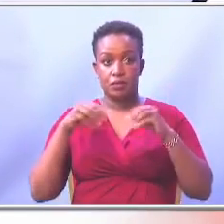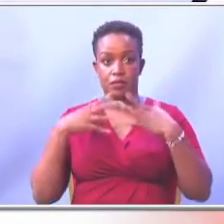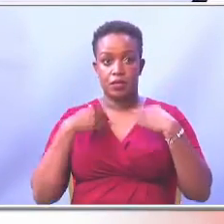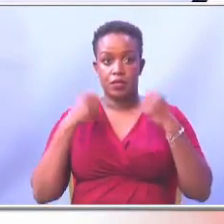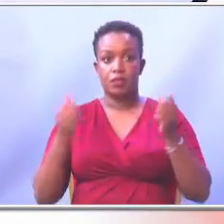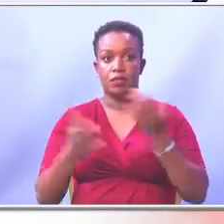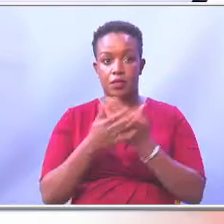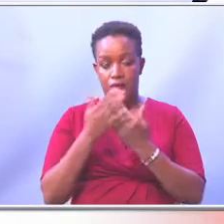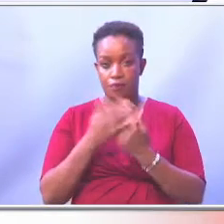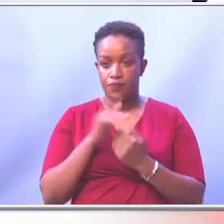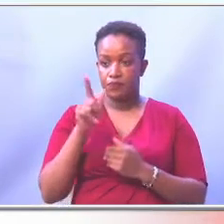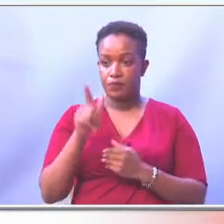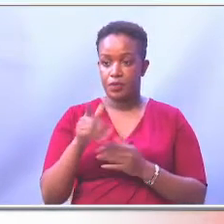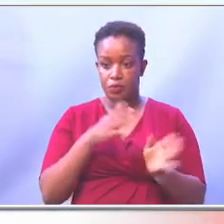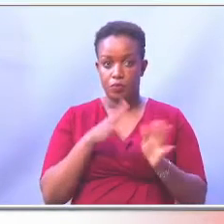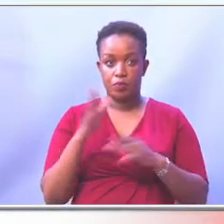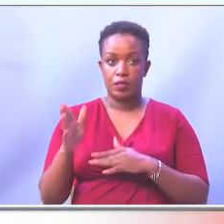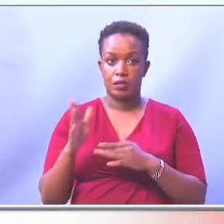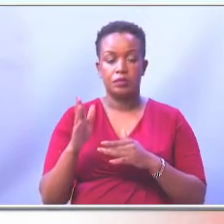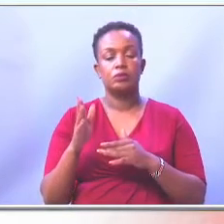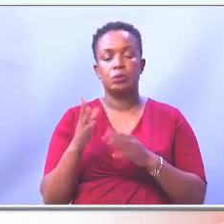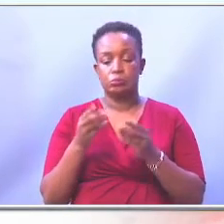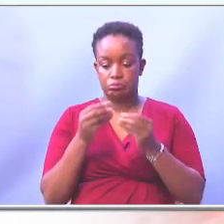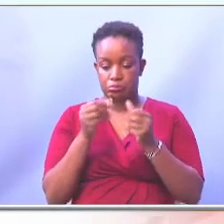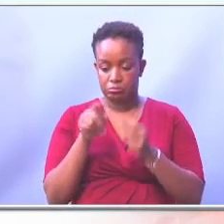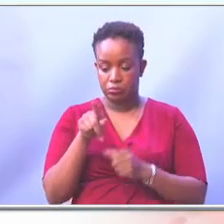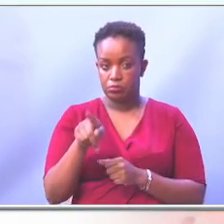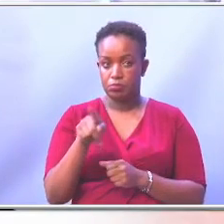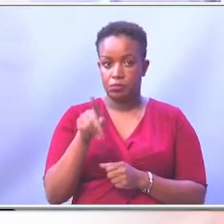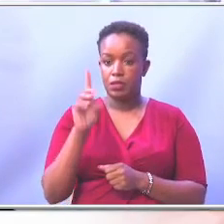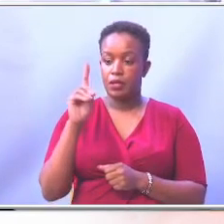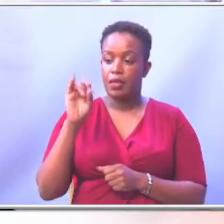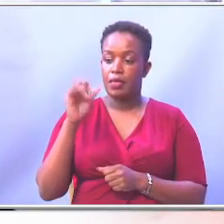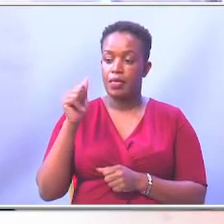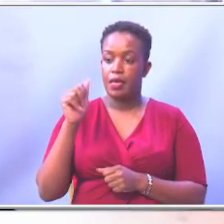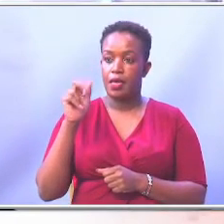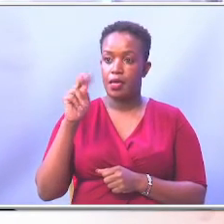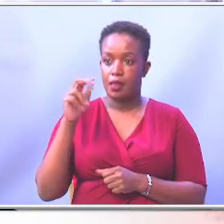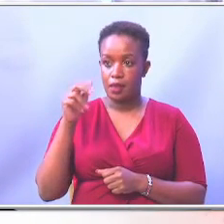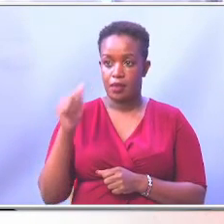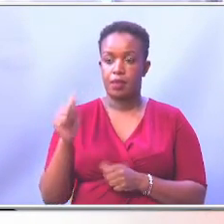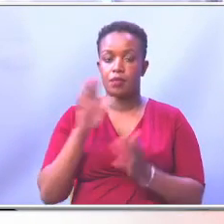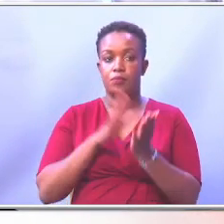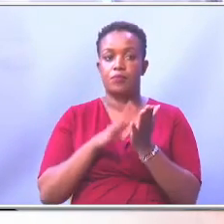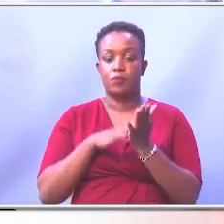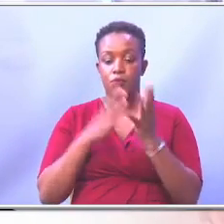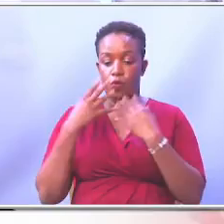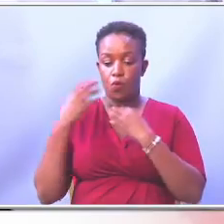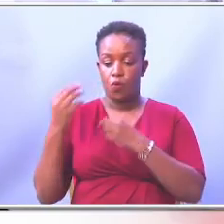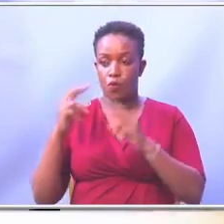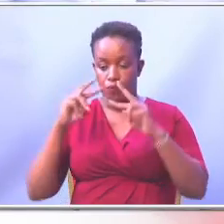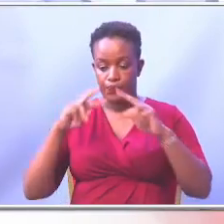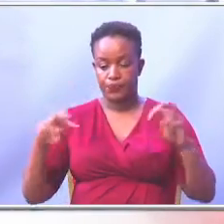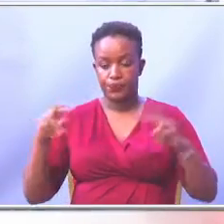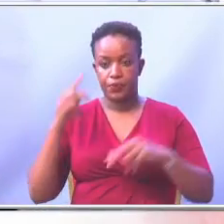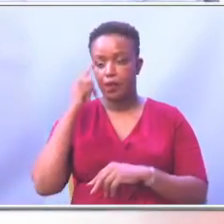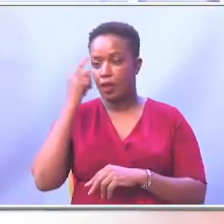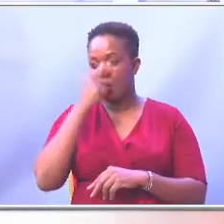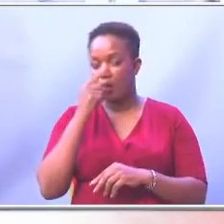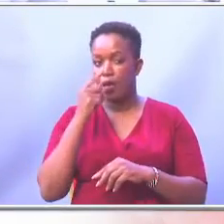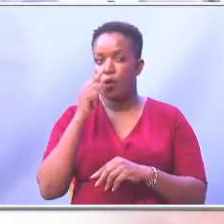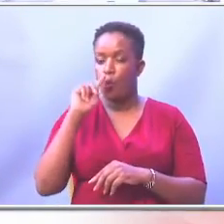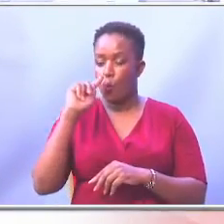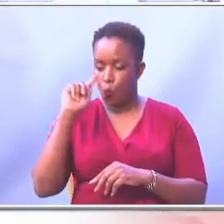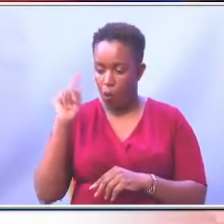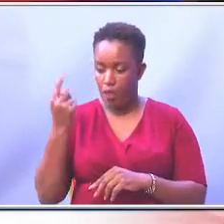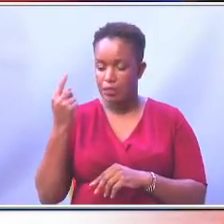of the steps of addressing it. Diana Langat, an optometrist, recommends going for eye checkups at least once a year for